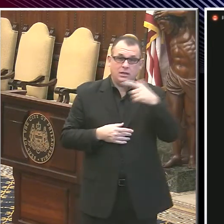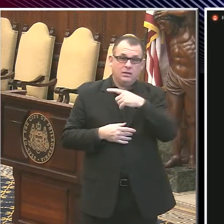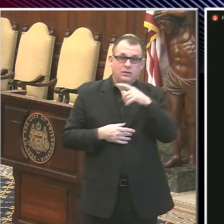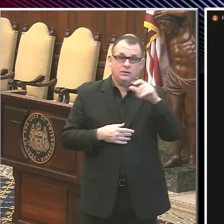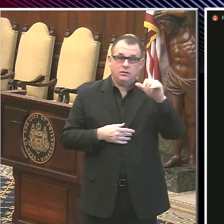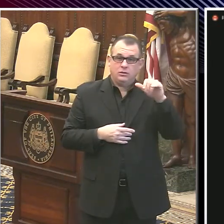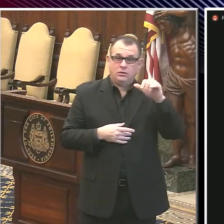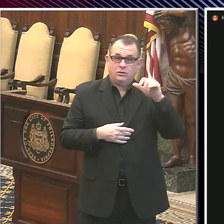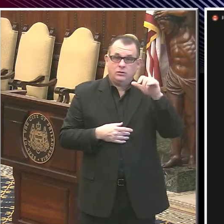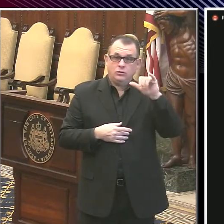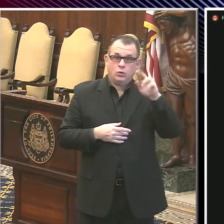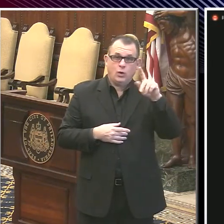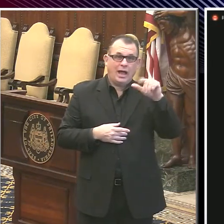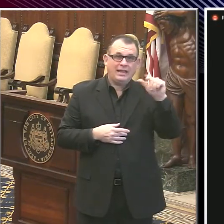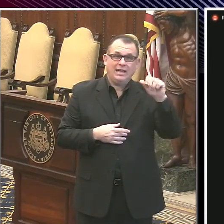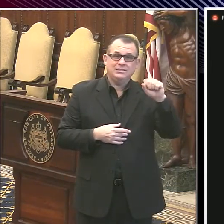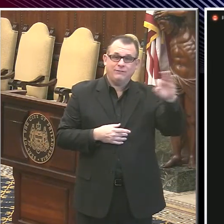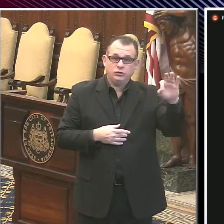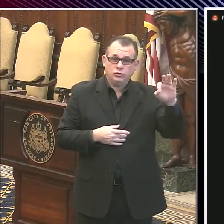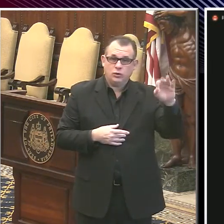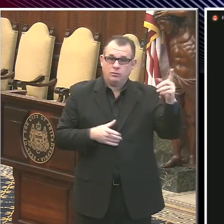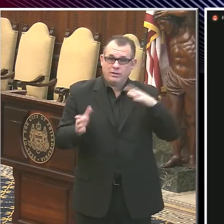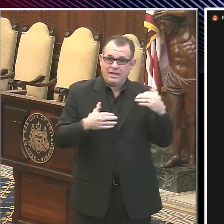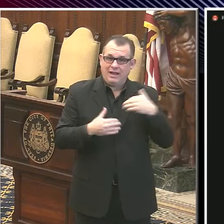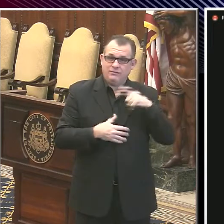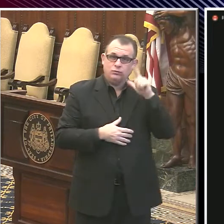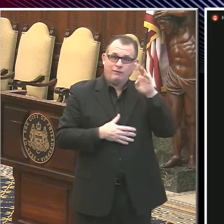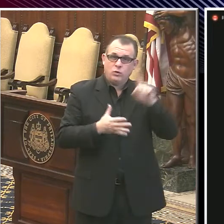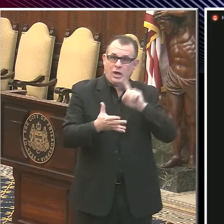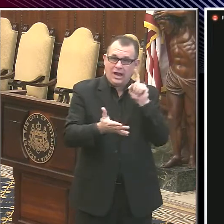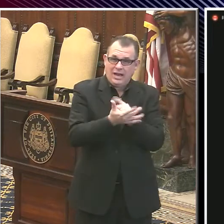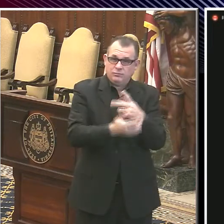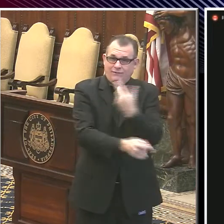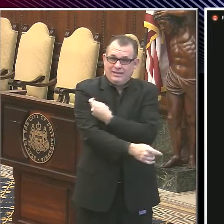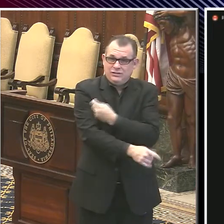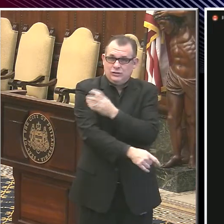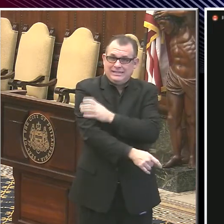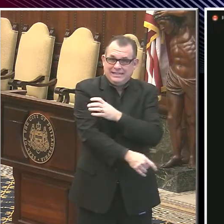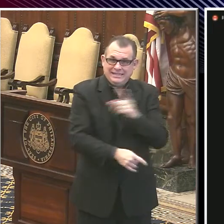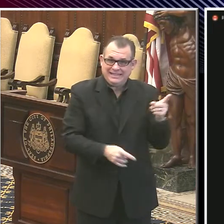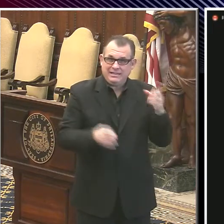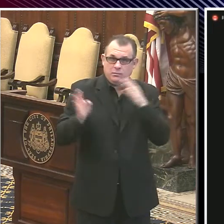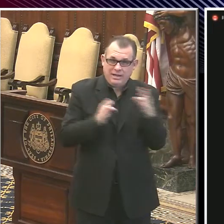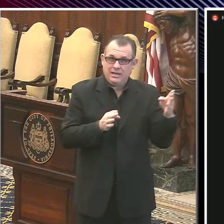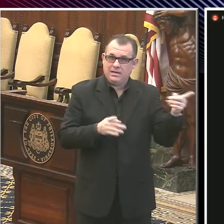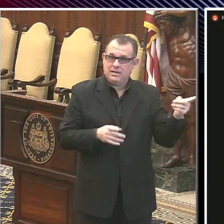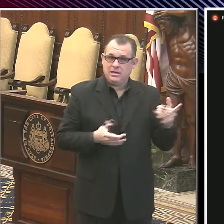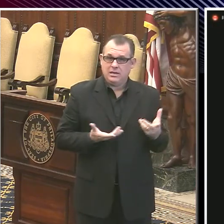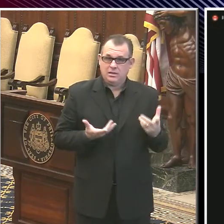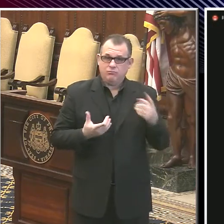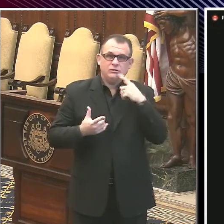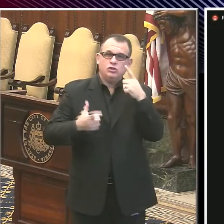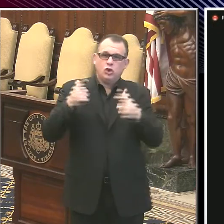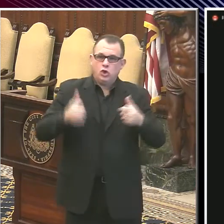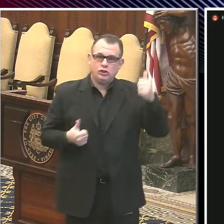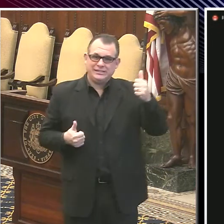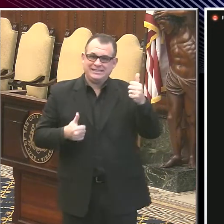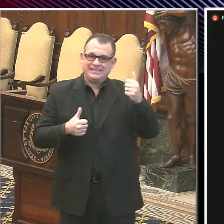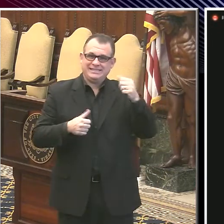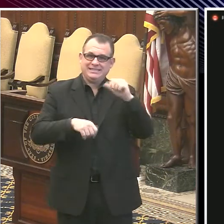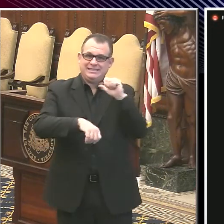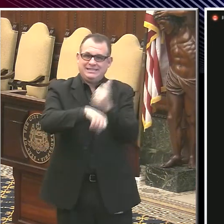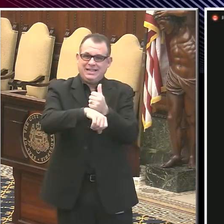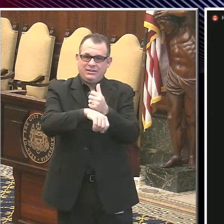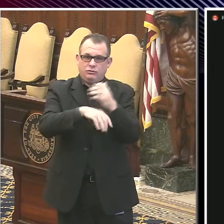that New York, LA, San Francisco, they're planning on doing 24-hour vaccination clinics. What's the large